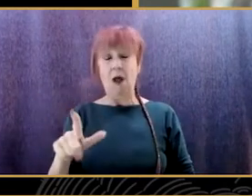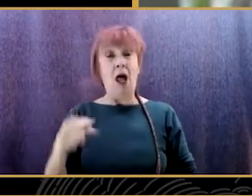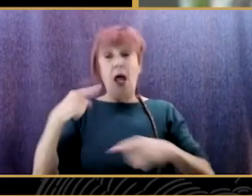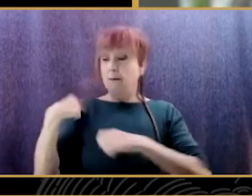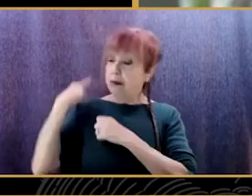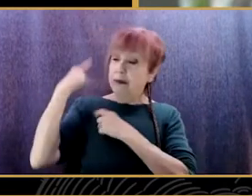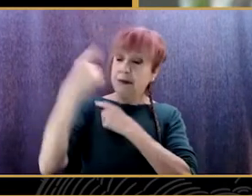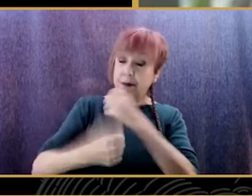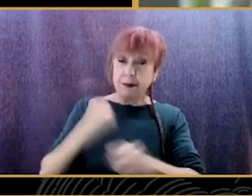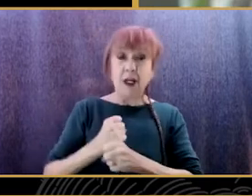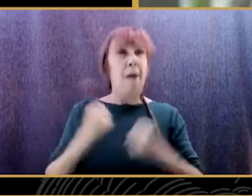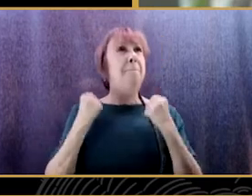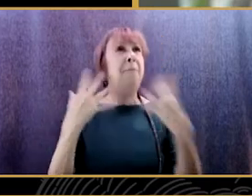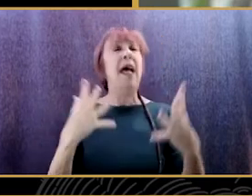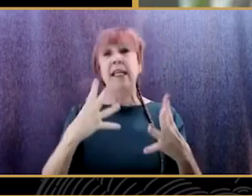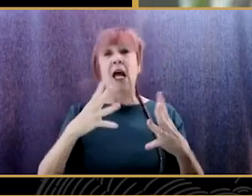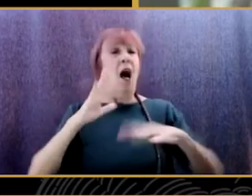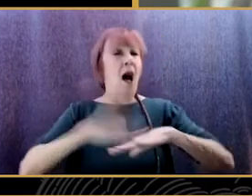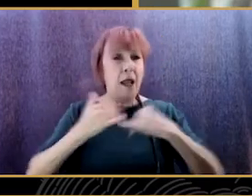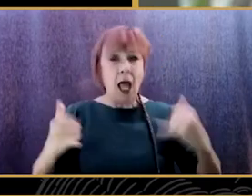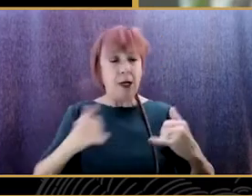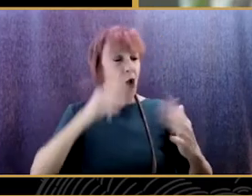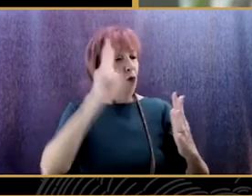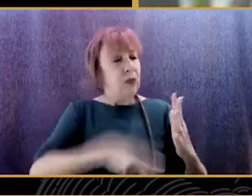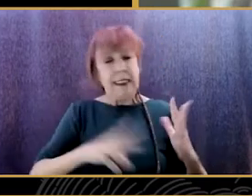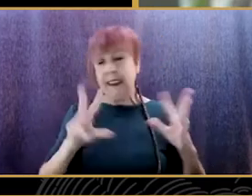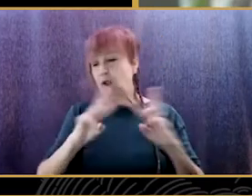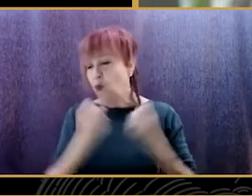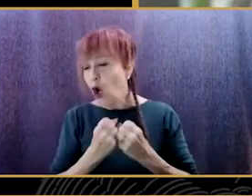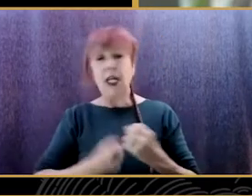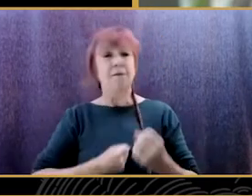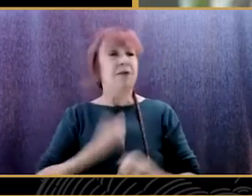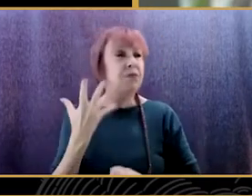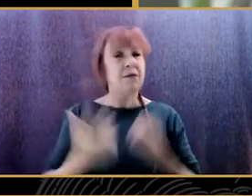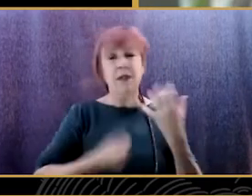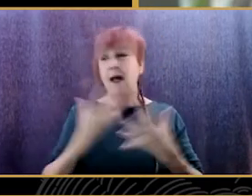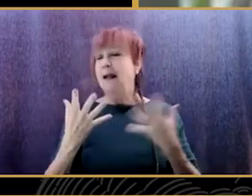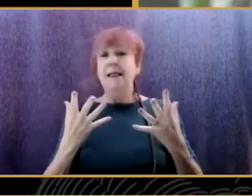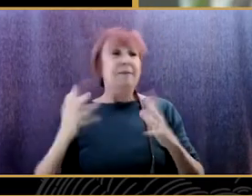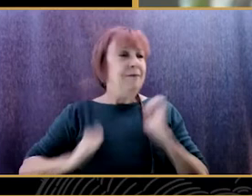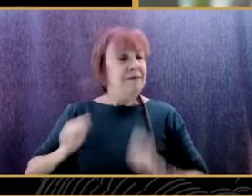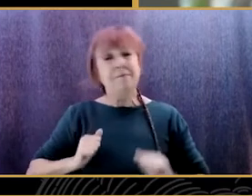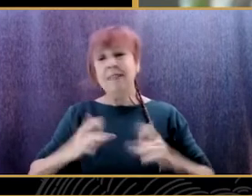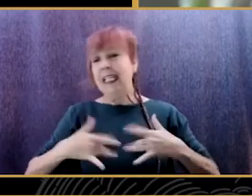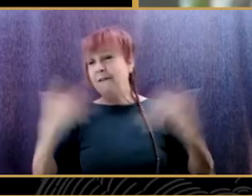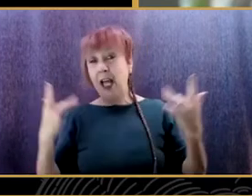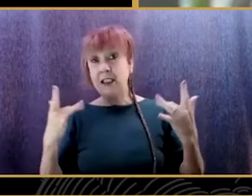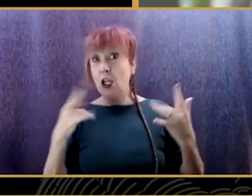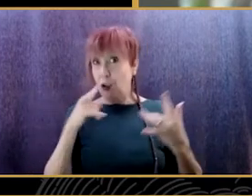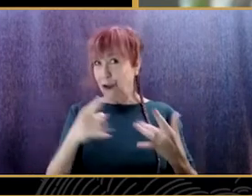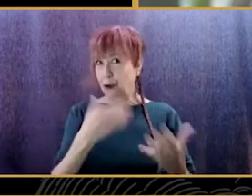dozens of online readings, workshops, social media and blog posts, podcasts, and much, much more,